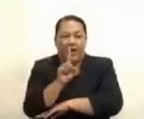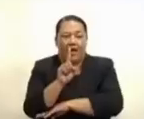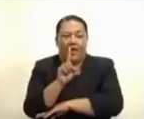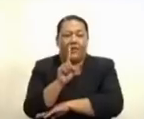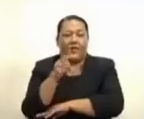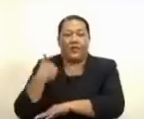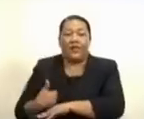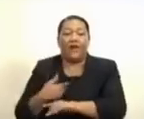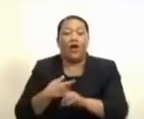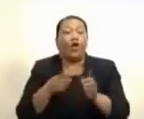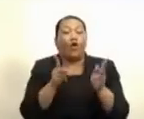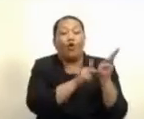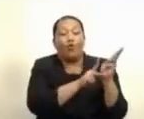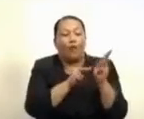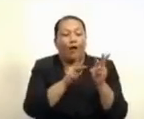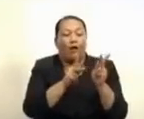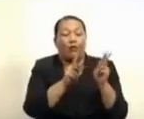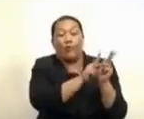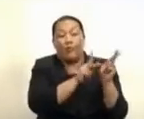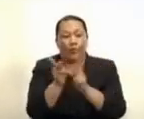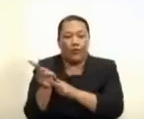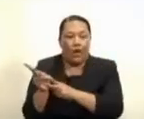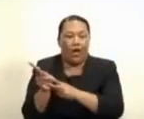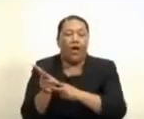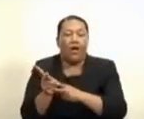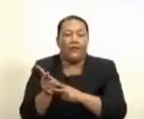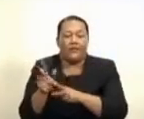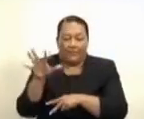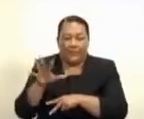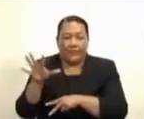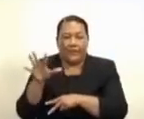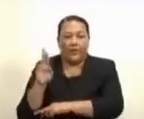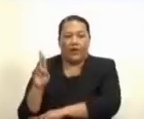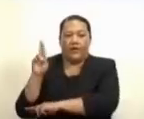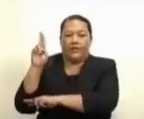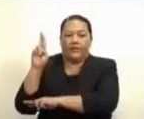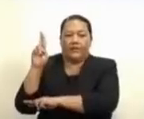of the Kumbuna Federation. We'll be here to represent him.